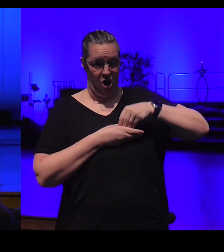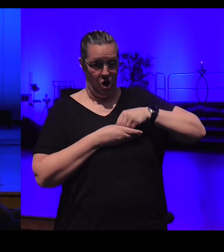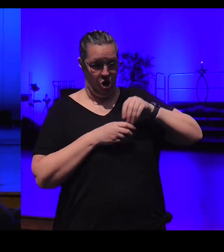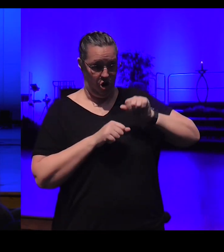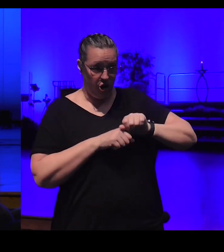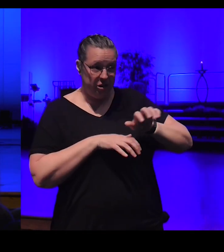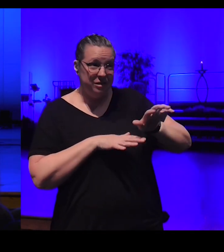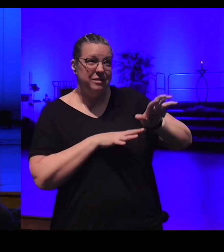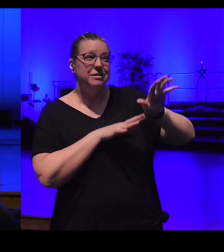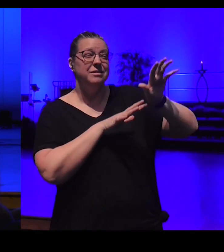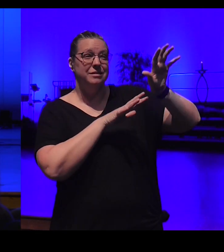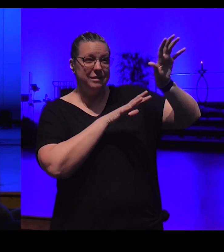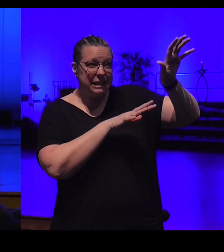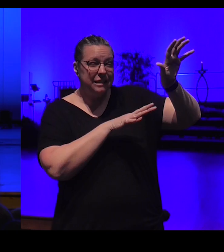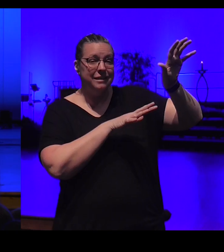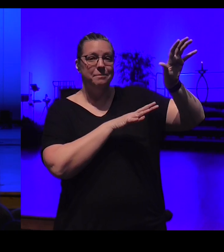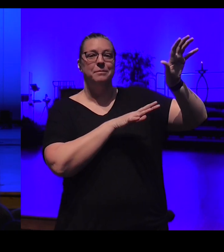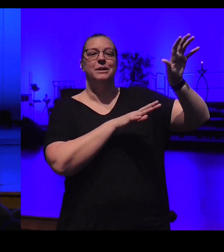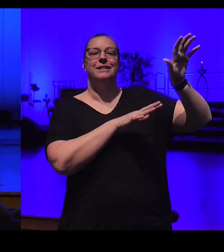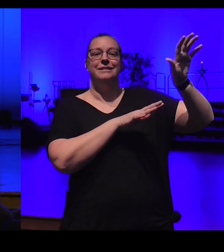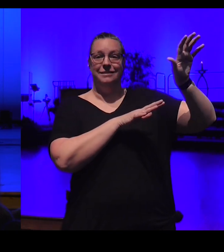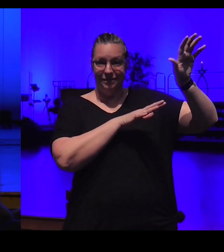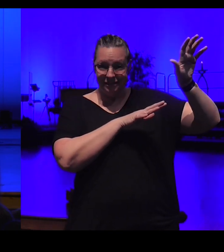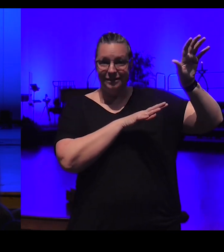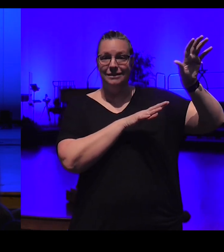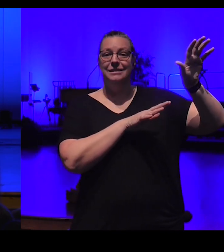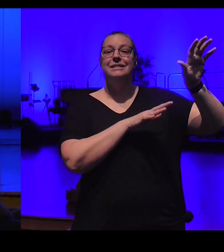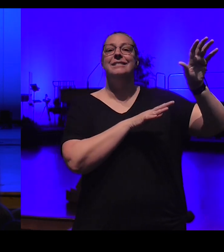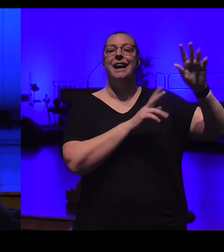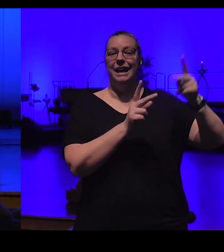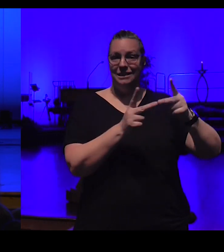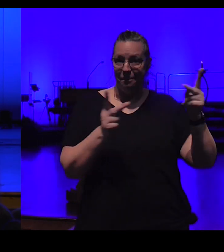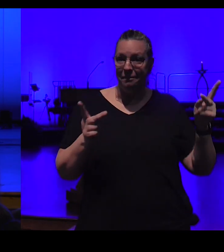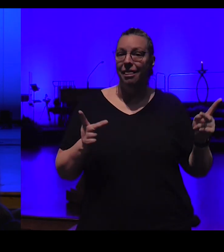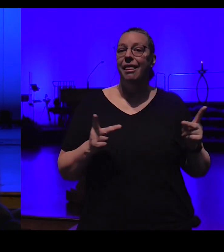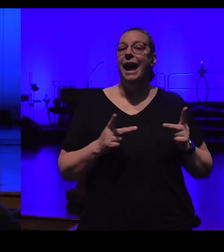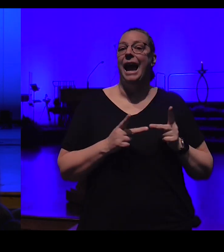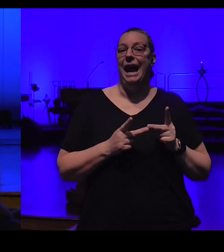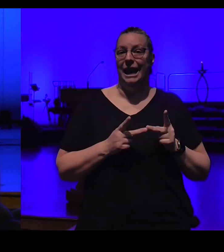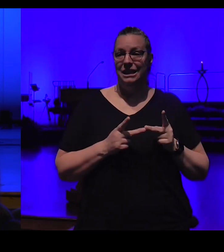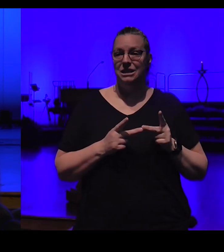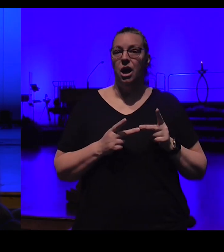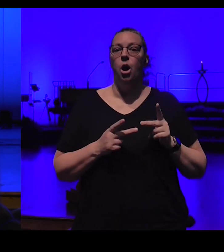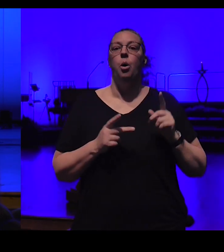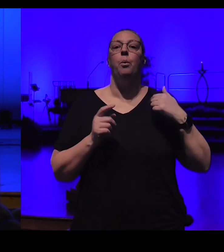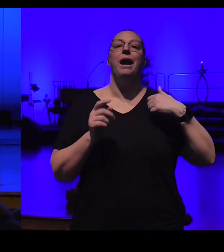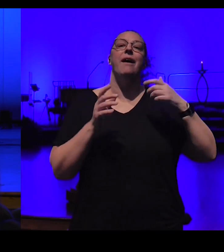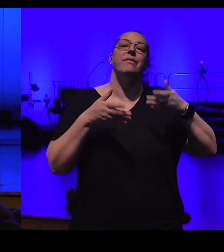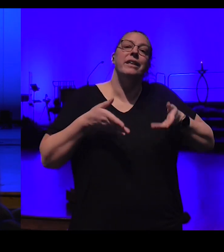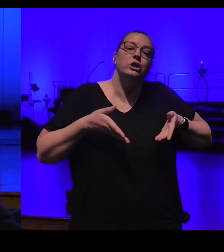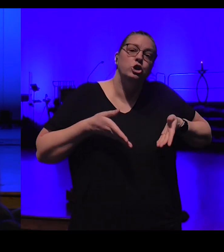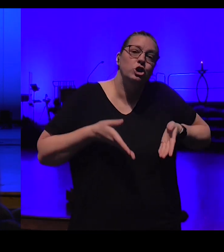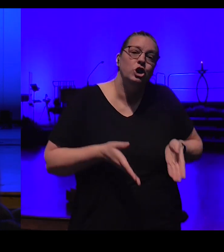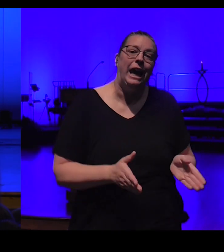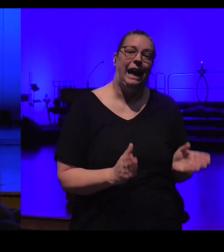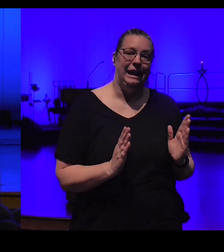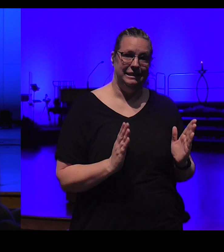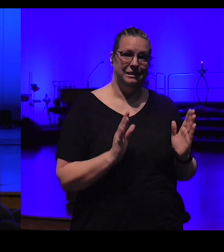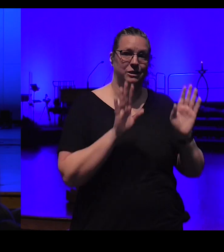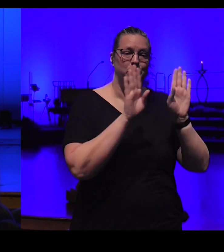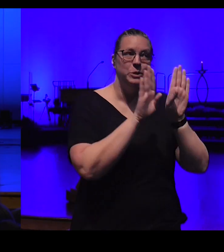brings to us is that it brings to us a place where our aperture has the chance to open, our